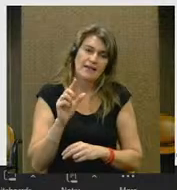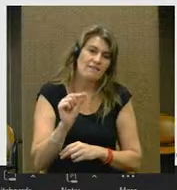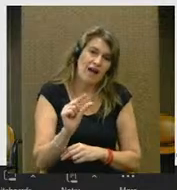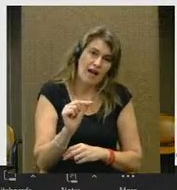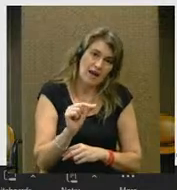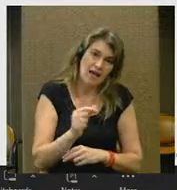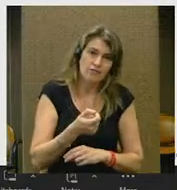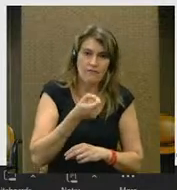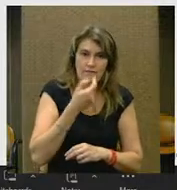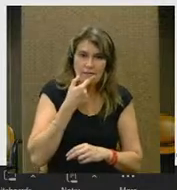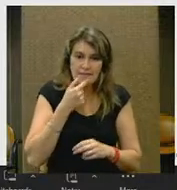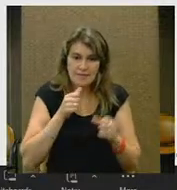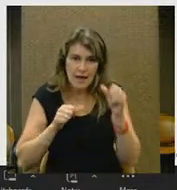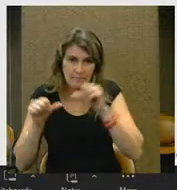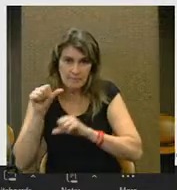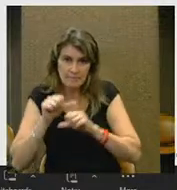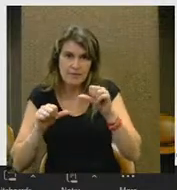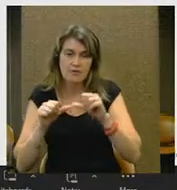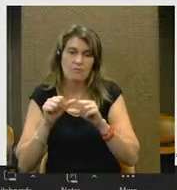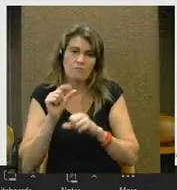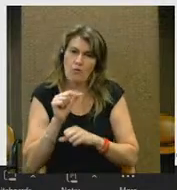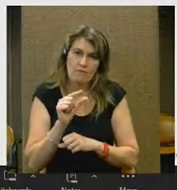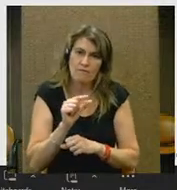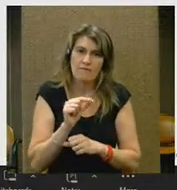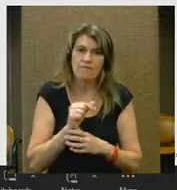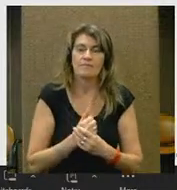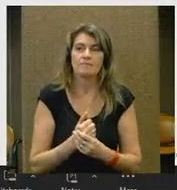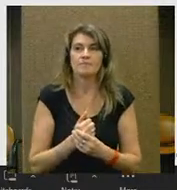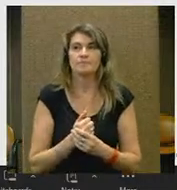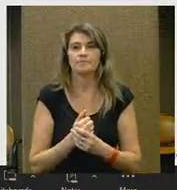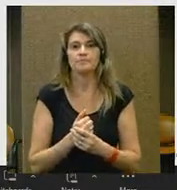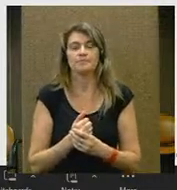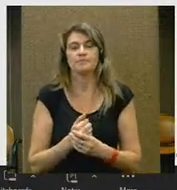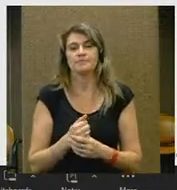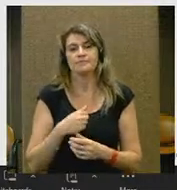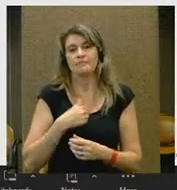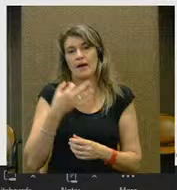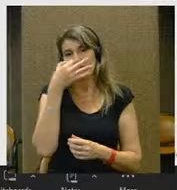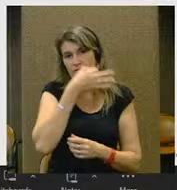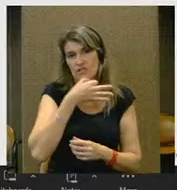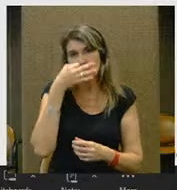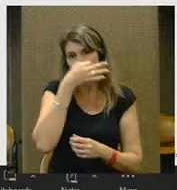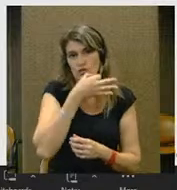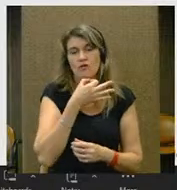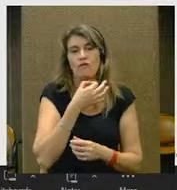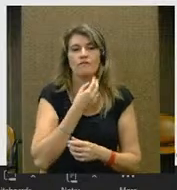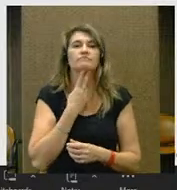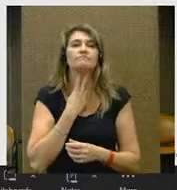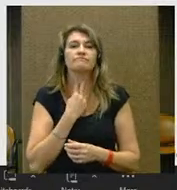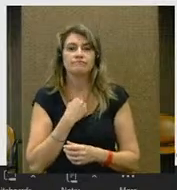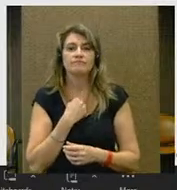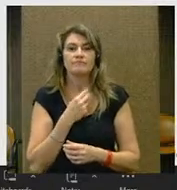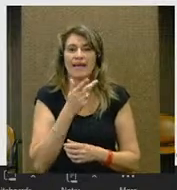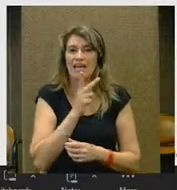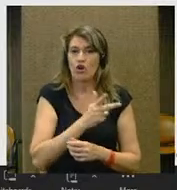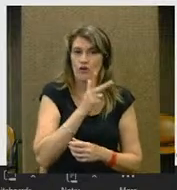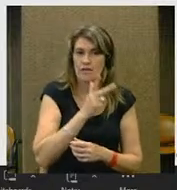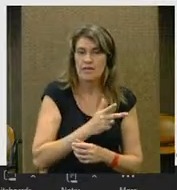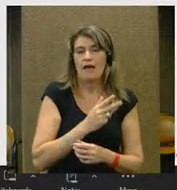heroin, and so that's why the dealers early on were mixing it in with